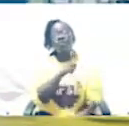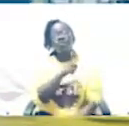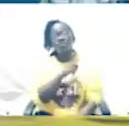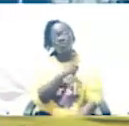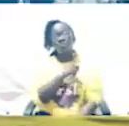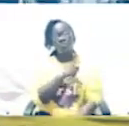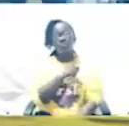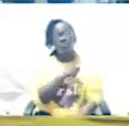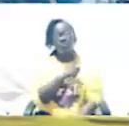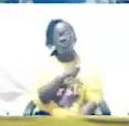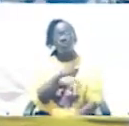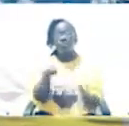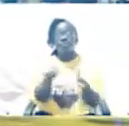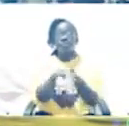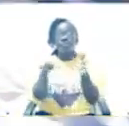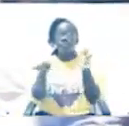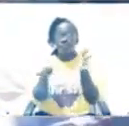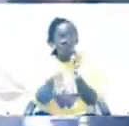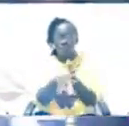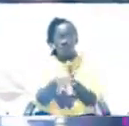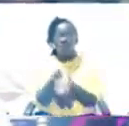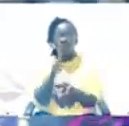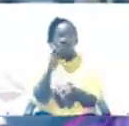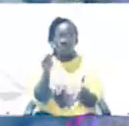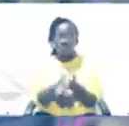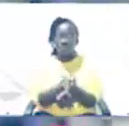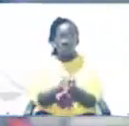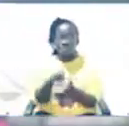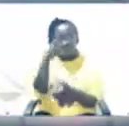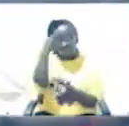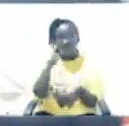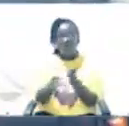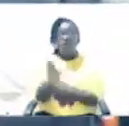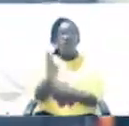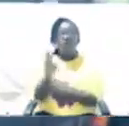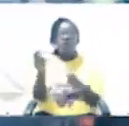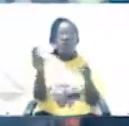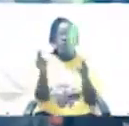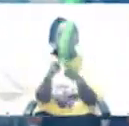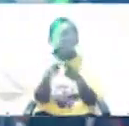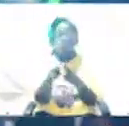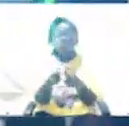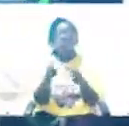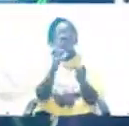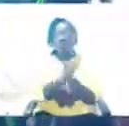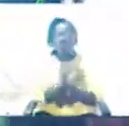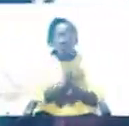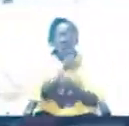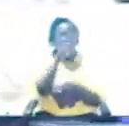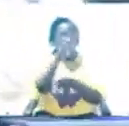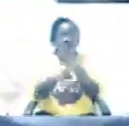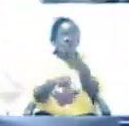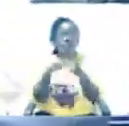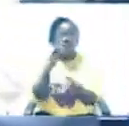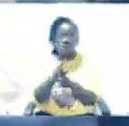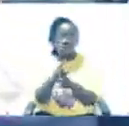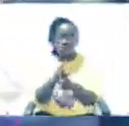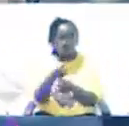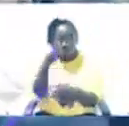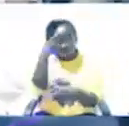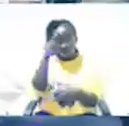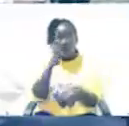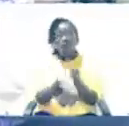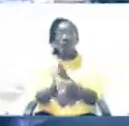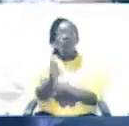The Bible says, for God so loved the world. For God so loved the world. For